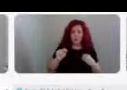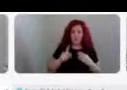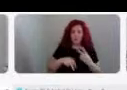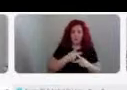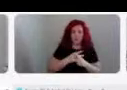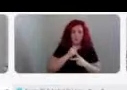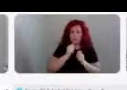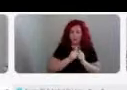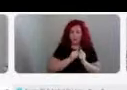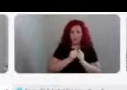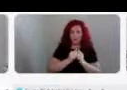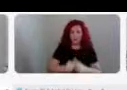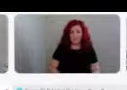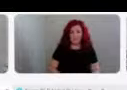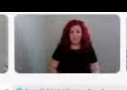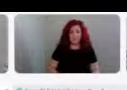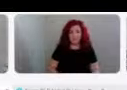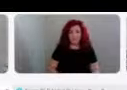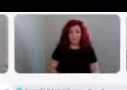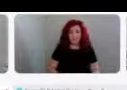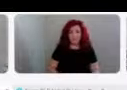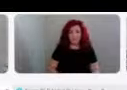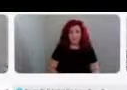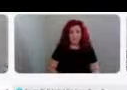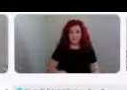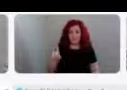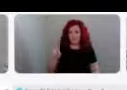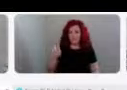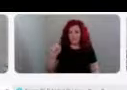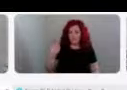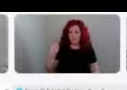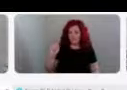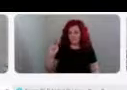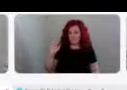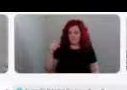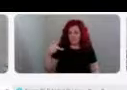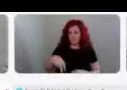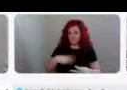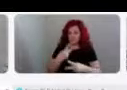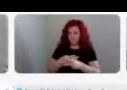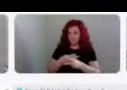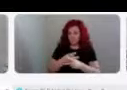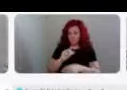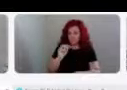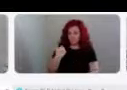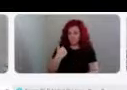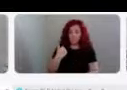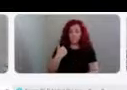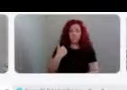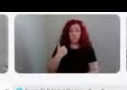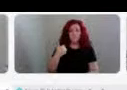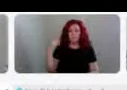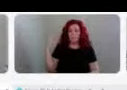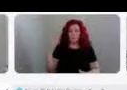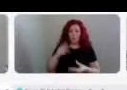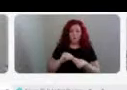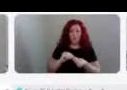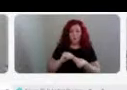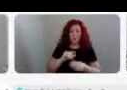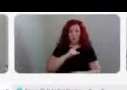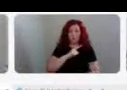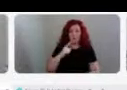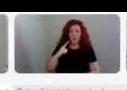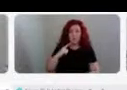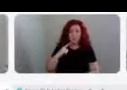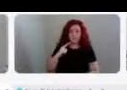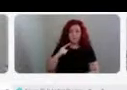not competitive with draft map version 10 there is an overall legislative partisan lien